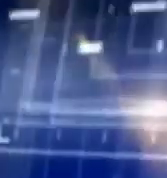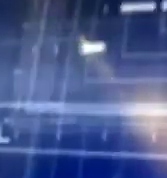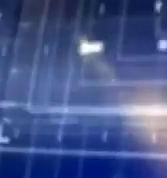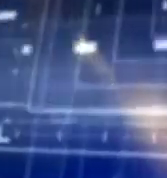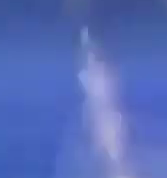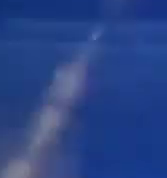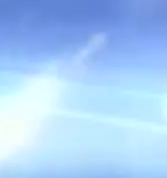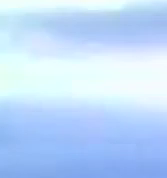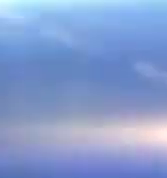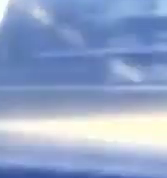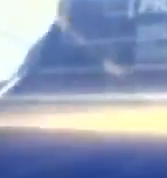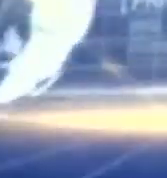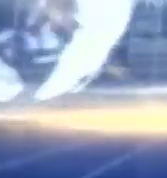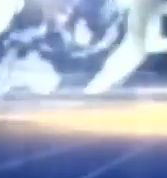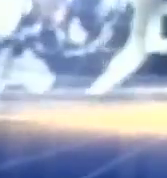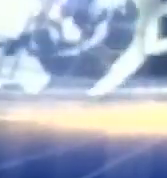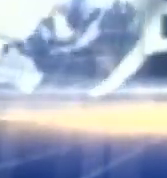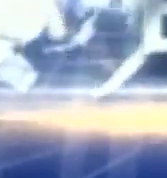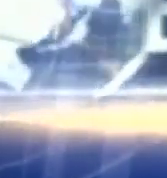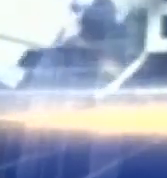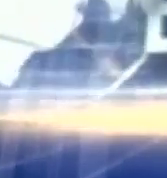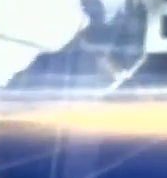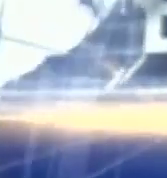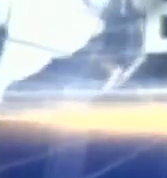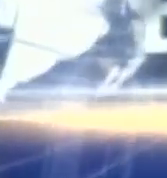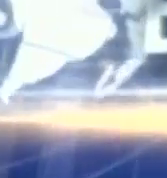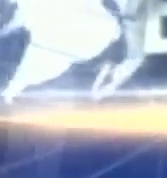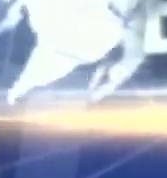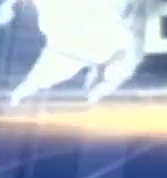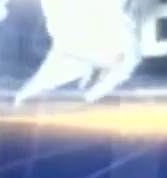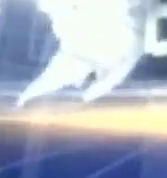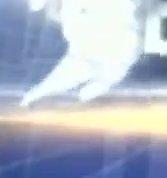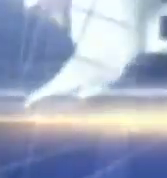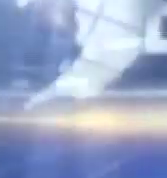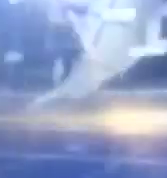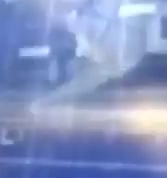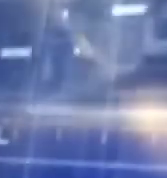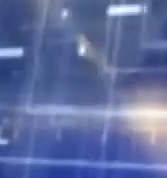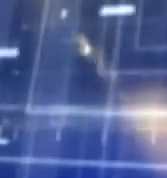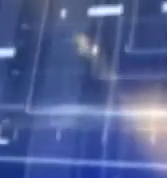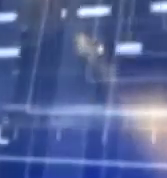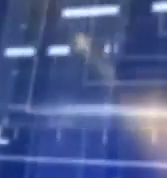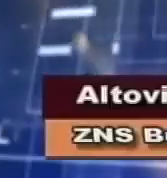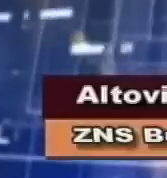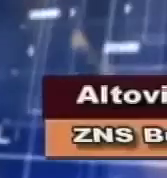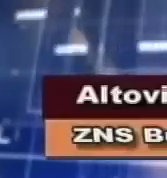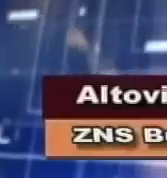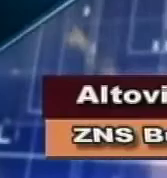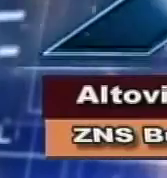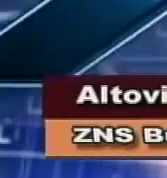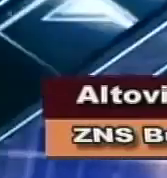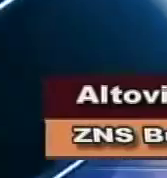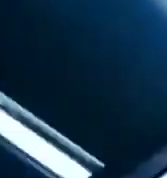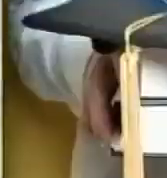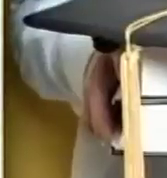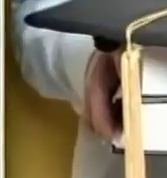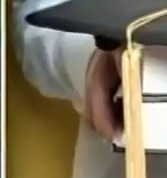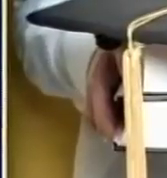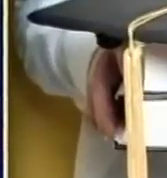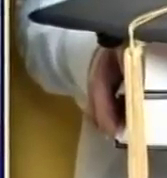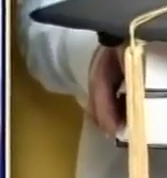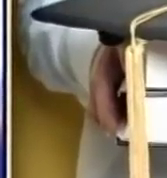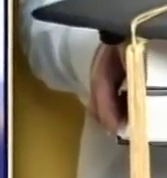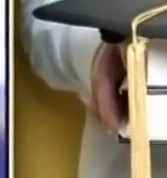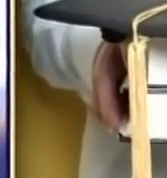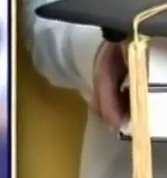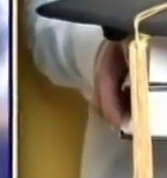Welcome to tonight's edition of The Business Beat, sponsored by Royal Fidelity. Good evening, Bahamas. I'm Altafiz Munnings. Let's take a look at what's making business news today. In order to